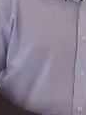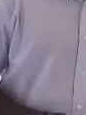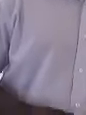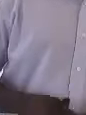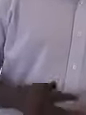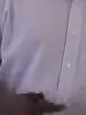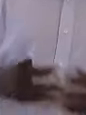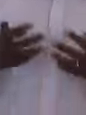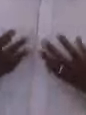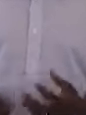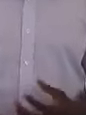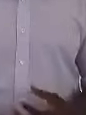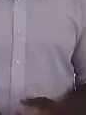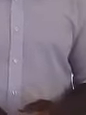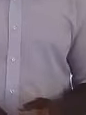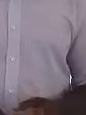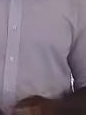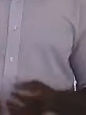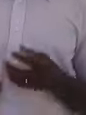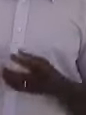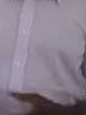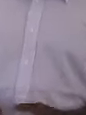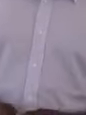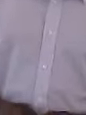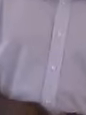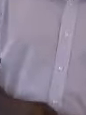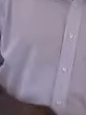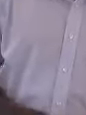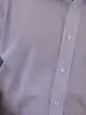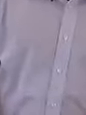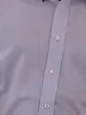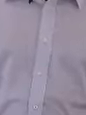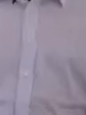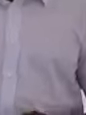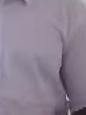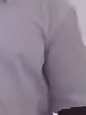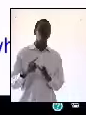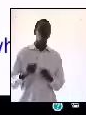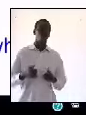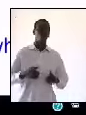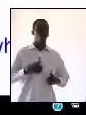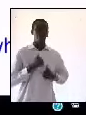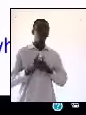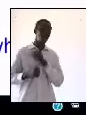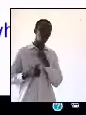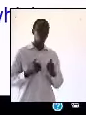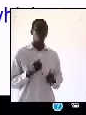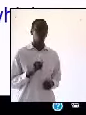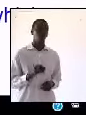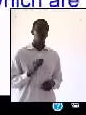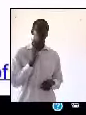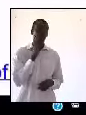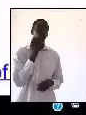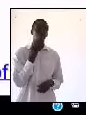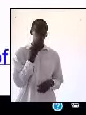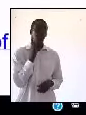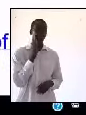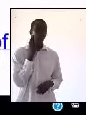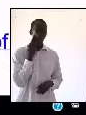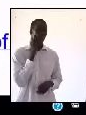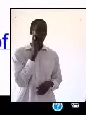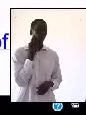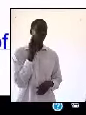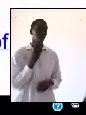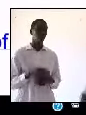there, we continue doing them by ourselves. And then the role of conditioned reflex on our behavior, it helps to acquire